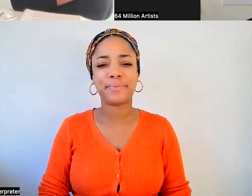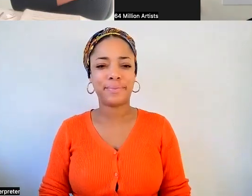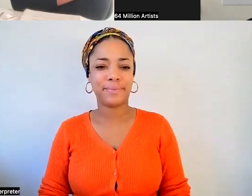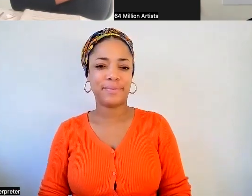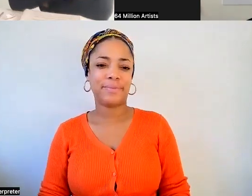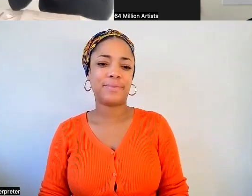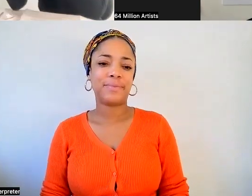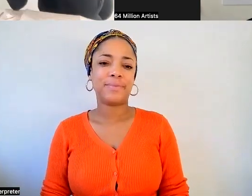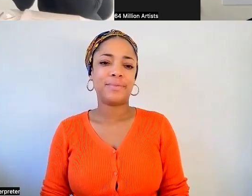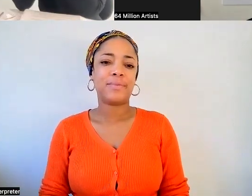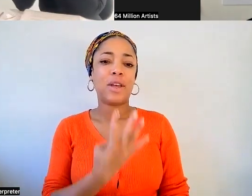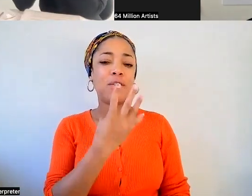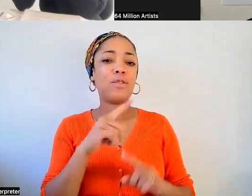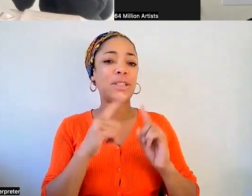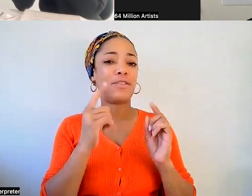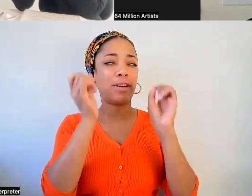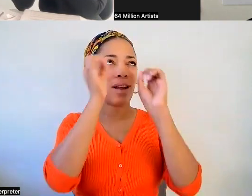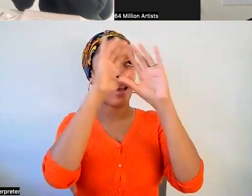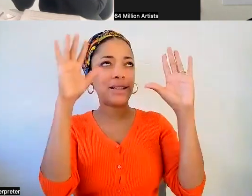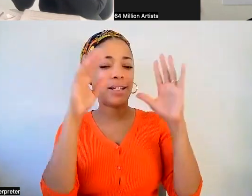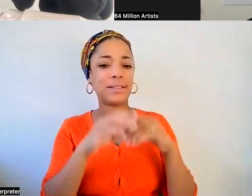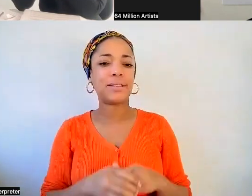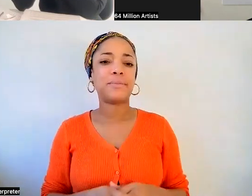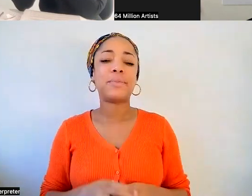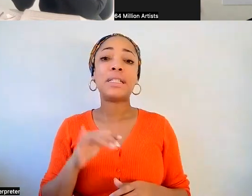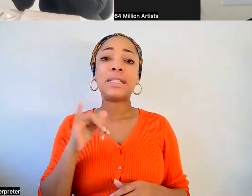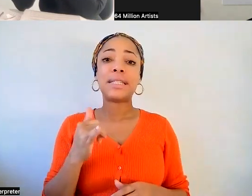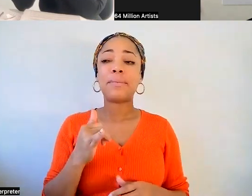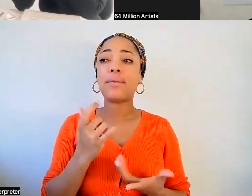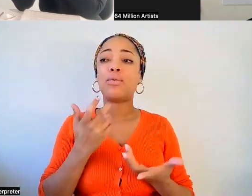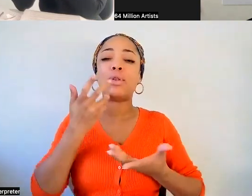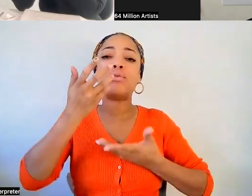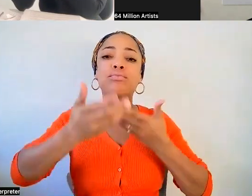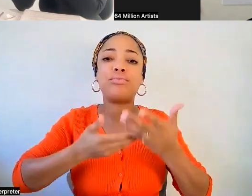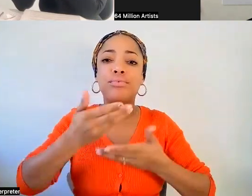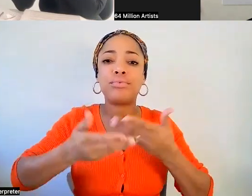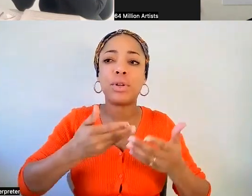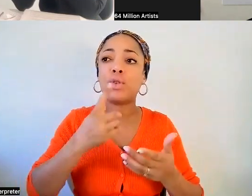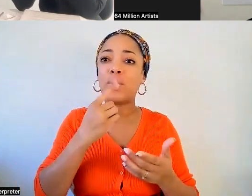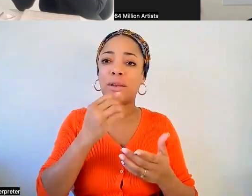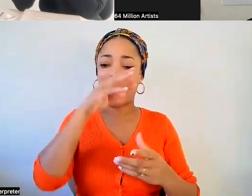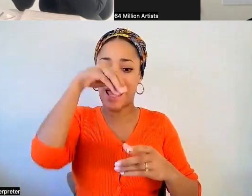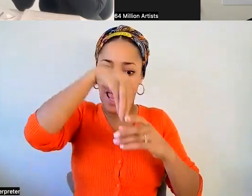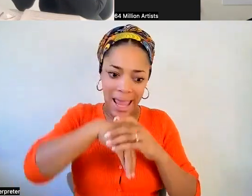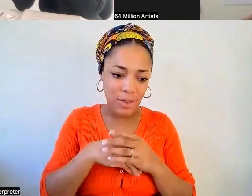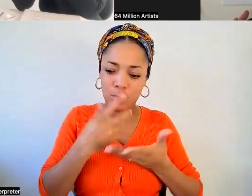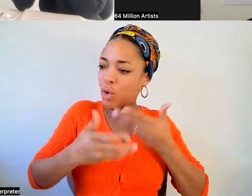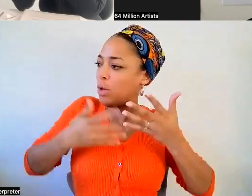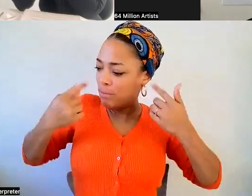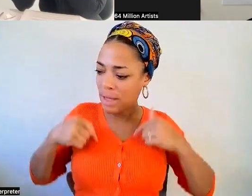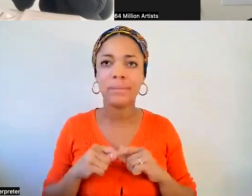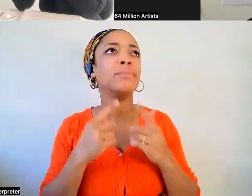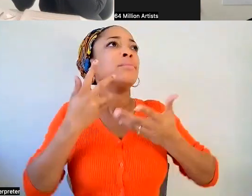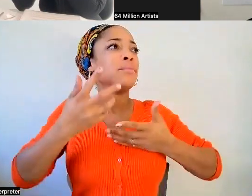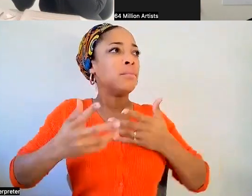There's four ideas, four if you like. So sometimes you can be in it. Sometimes you can make it very simple. Sometimes you can just tell the story if you want